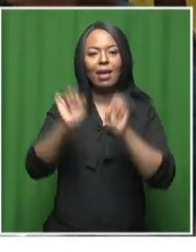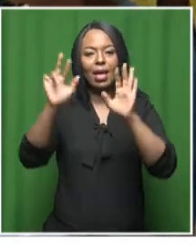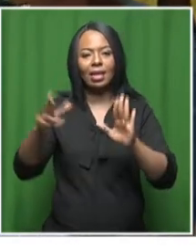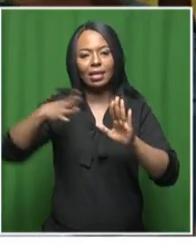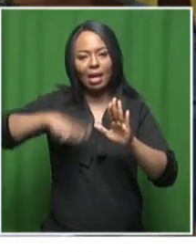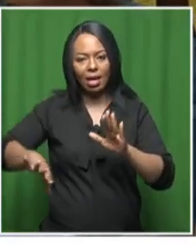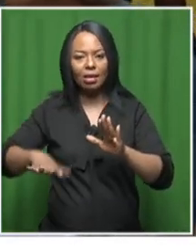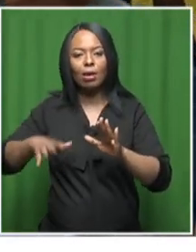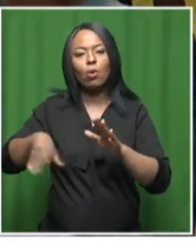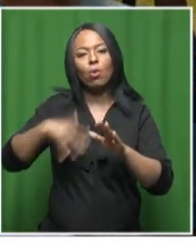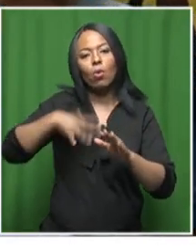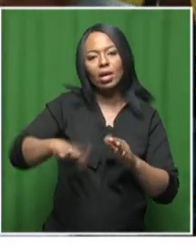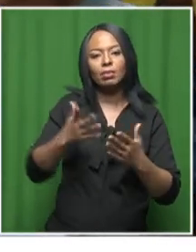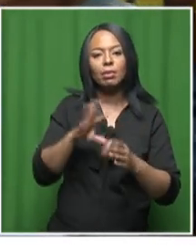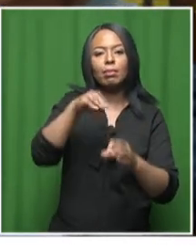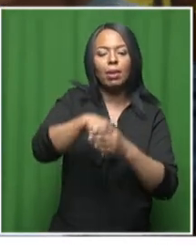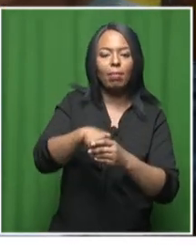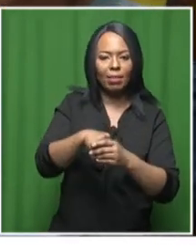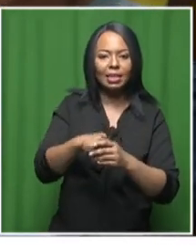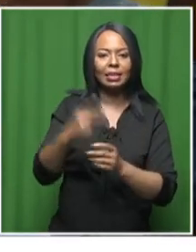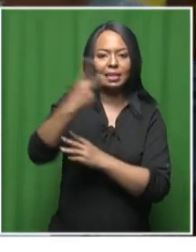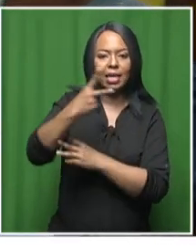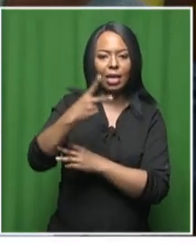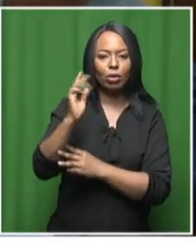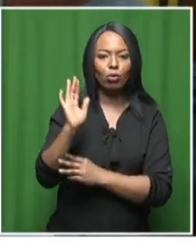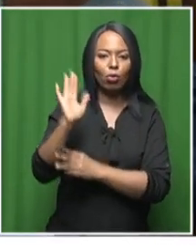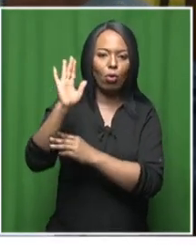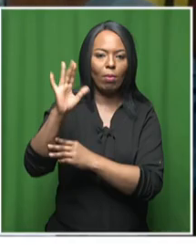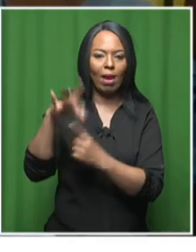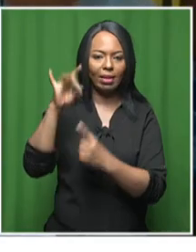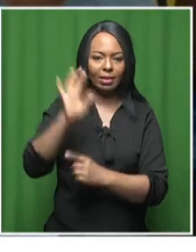others wanting to be the party's second in command.